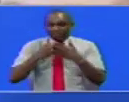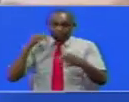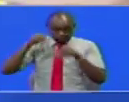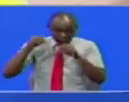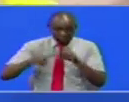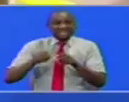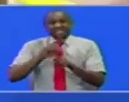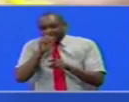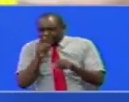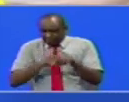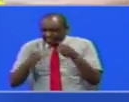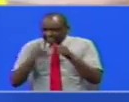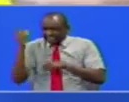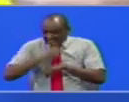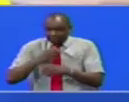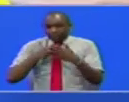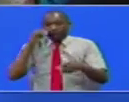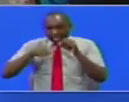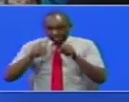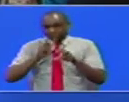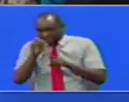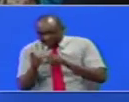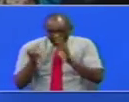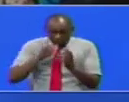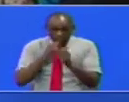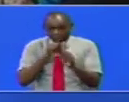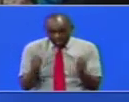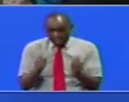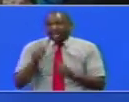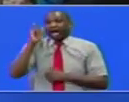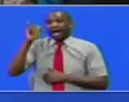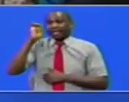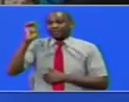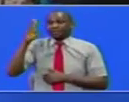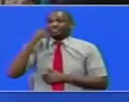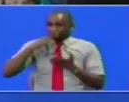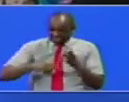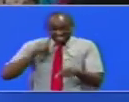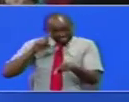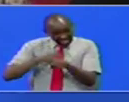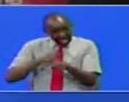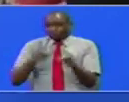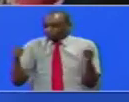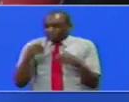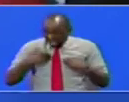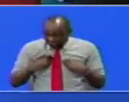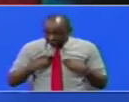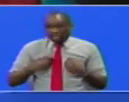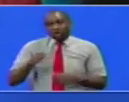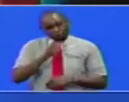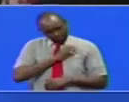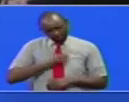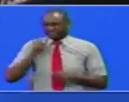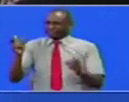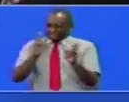tested at least 60 days before the general elections. IEBC says, despite the time constraints, the commission is